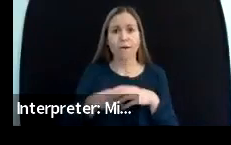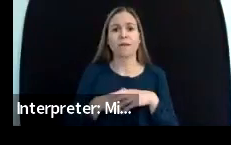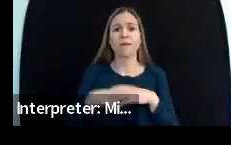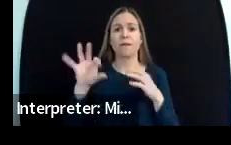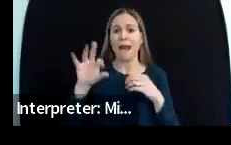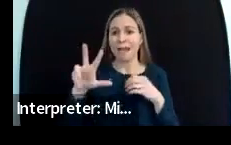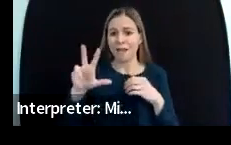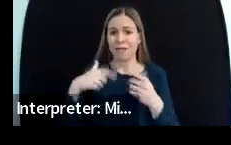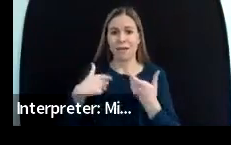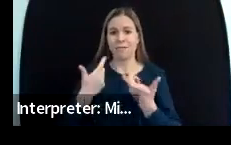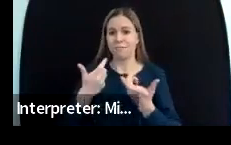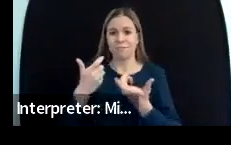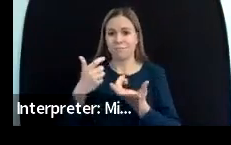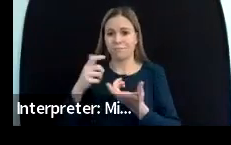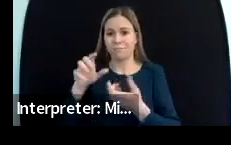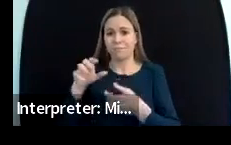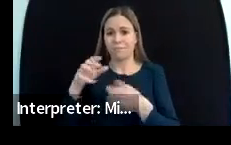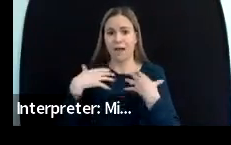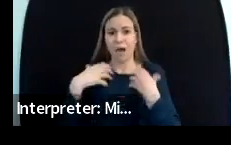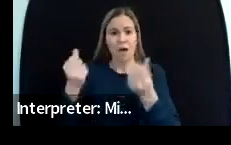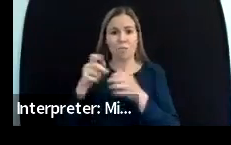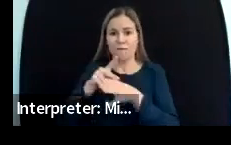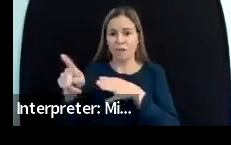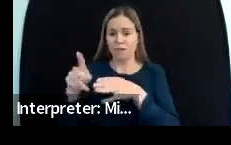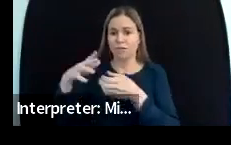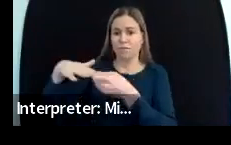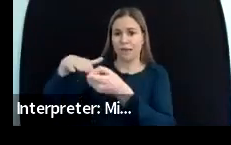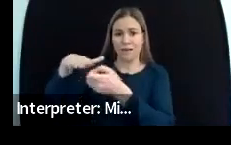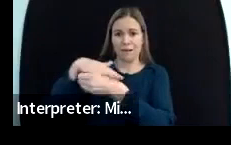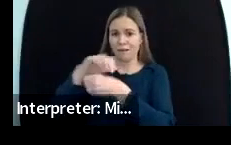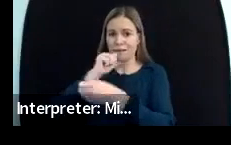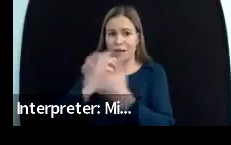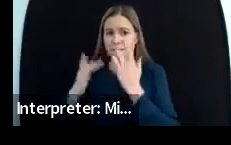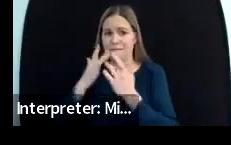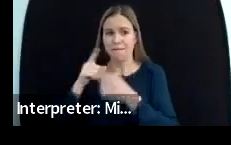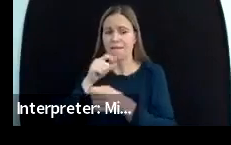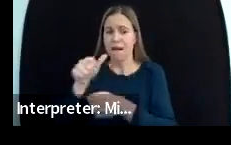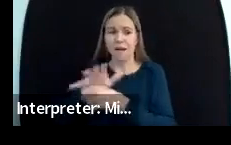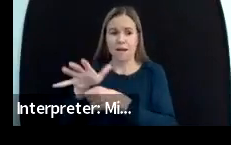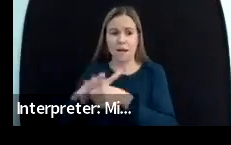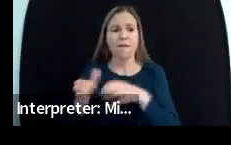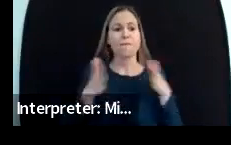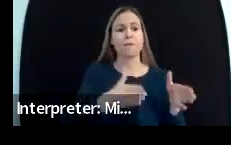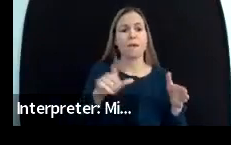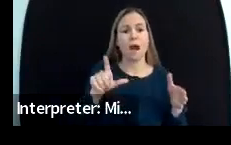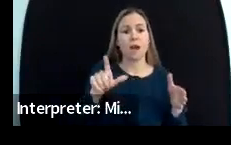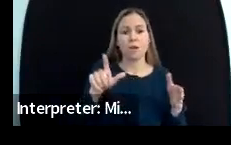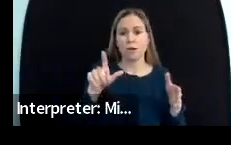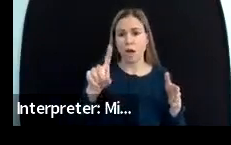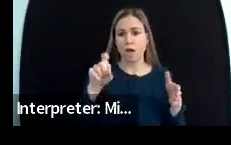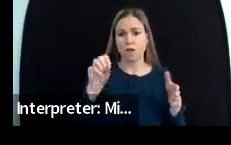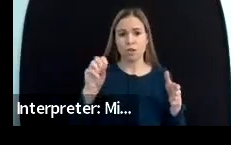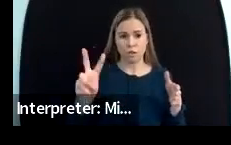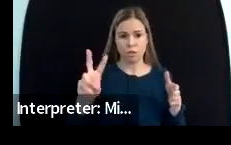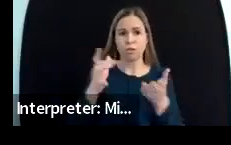and 102 medically underserved areas. So that relates right back to kind of what we were just looking at on that map.